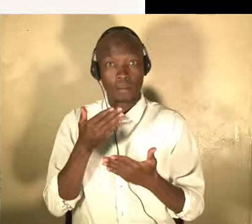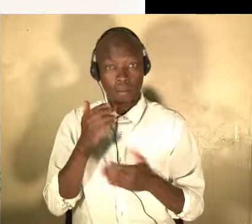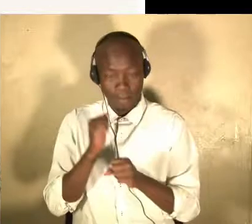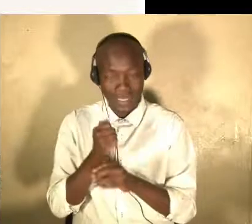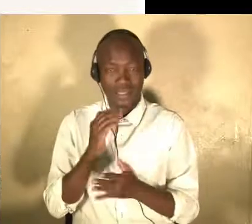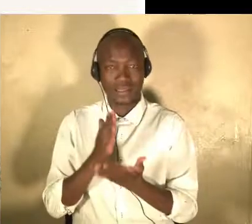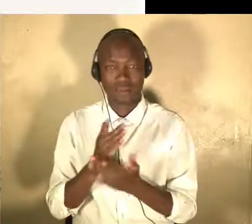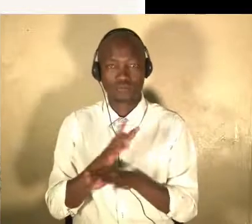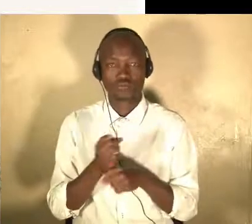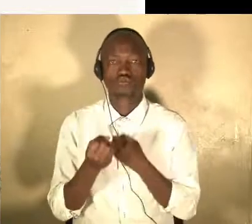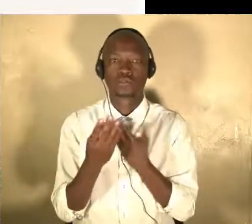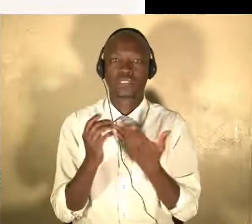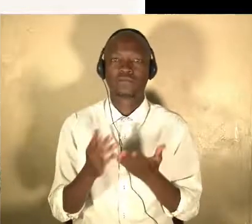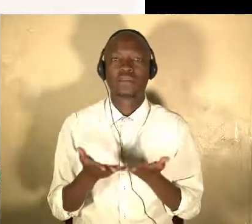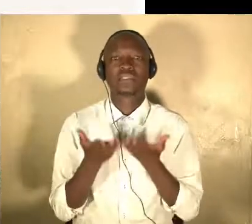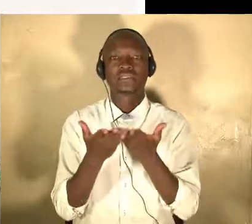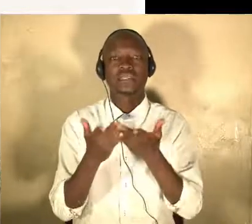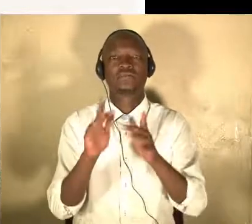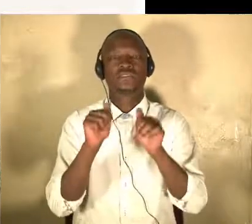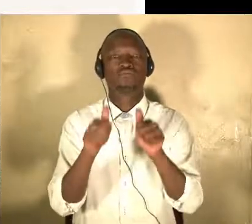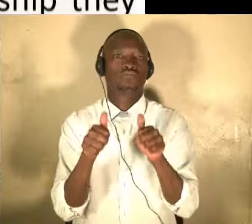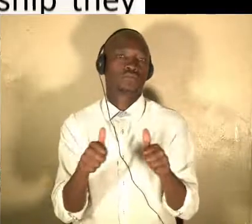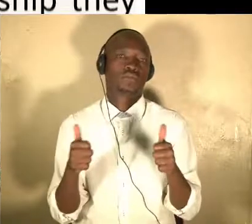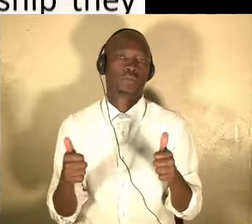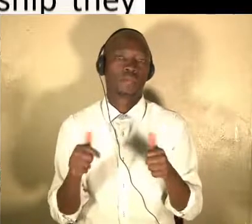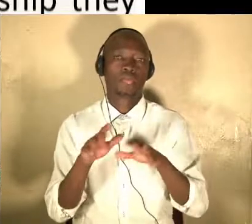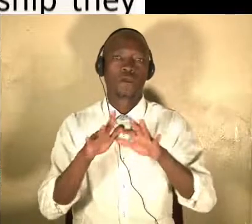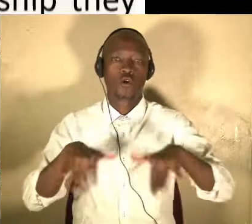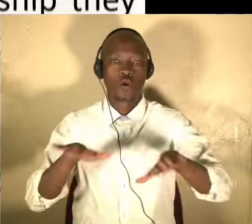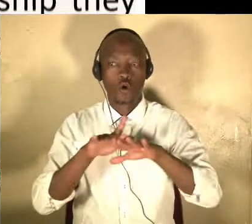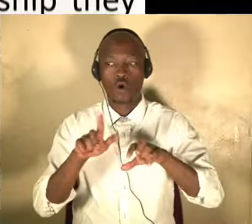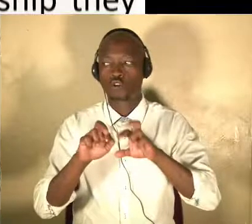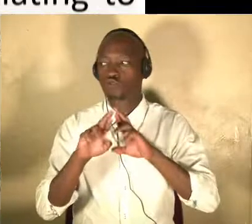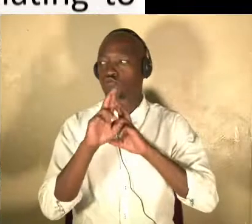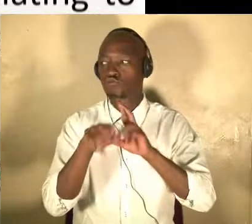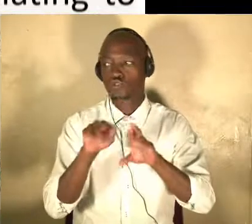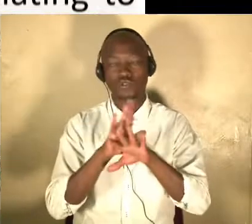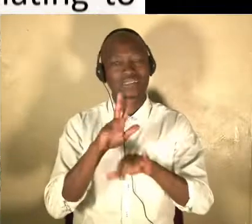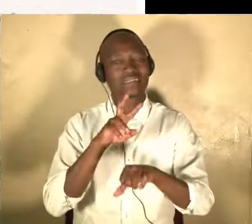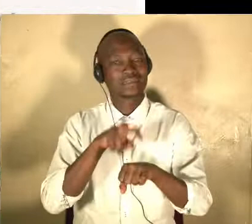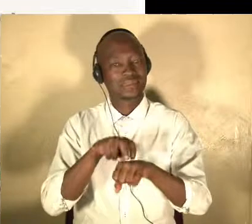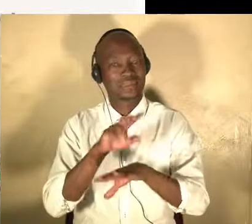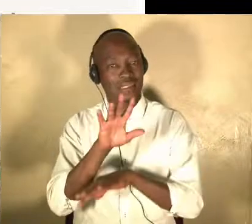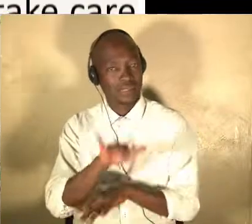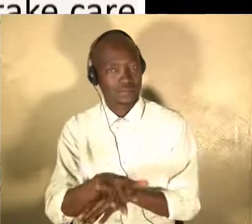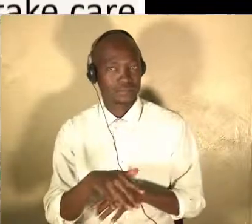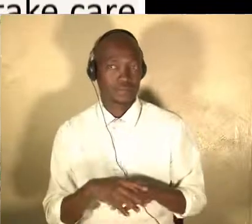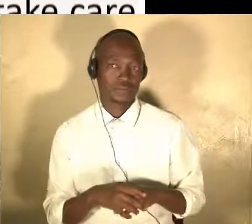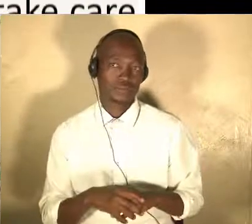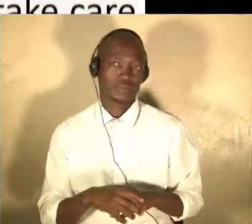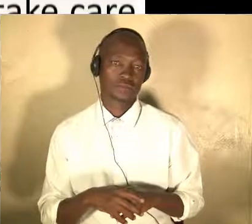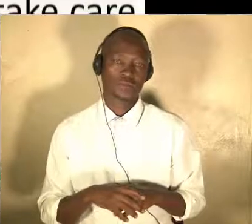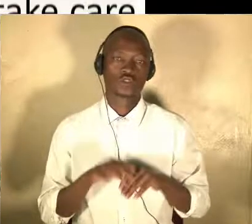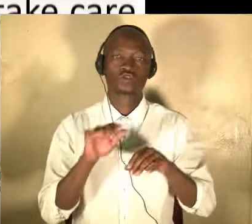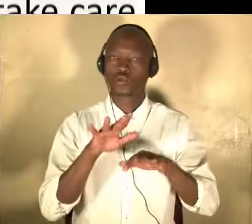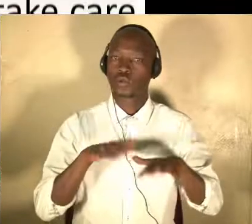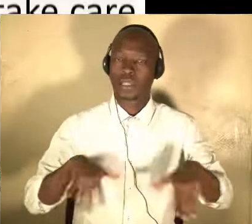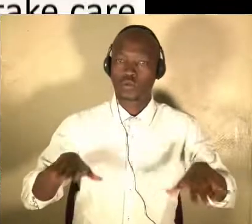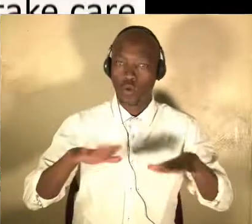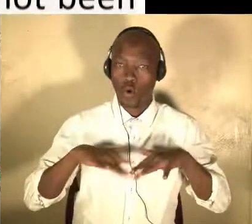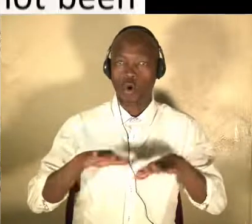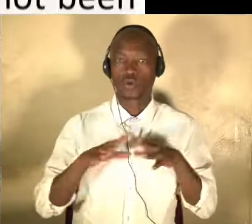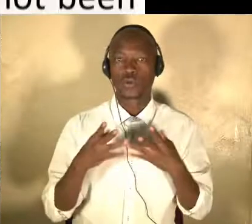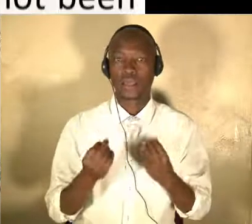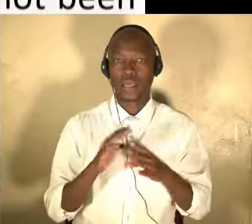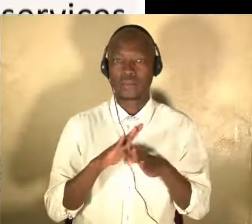render an effective service. So all those resources are required so that we have